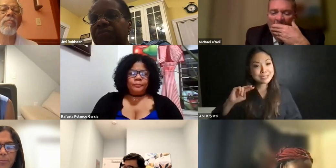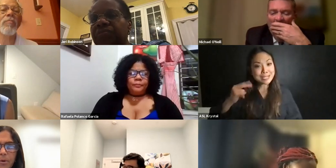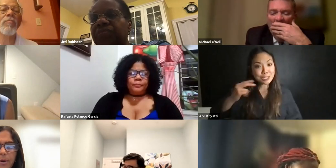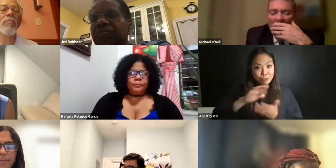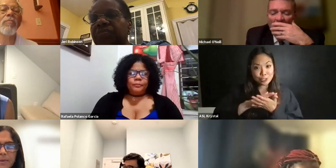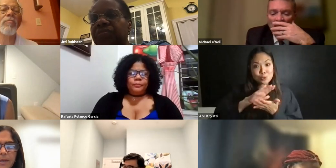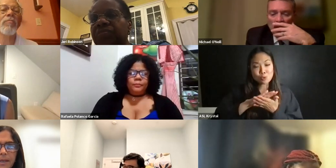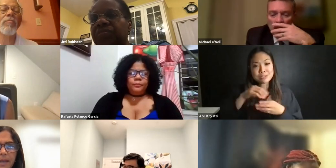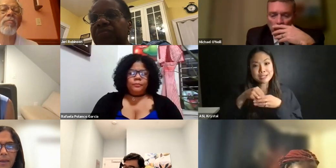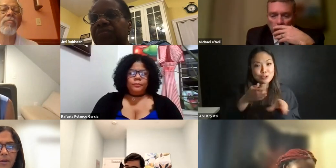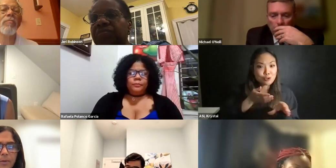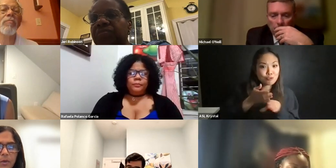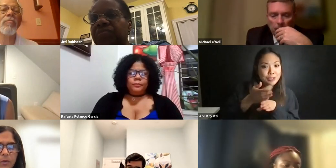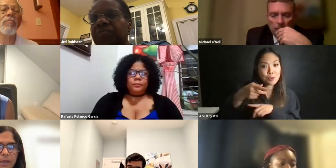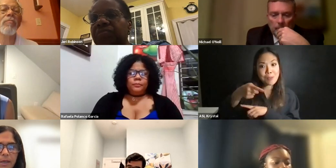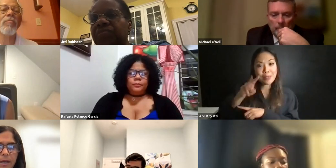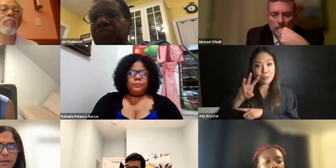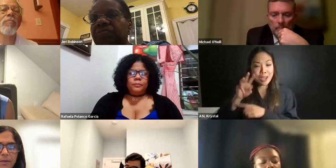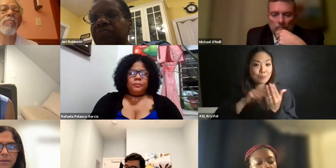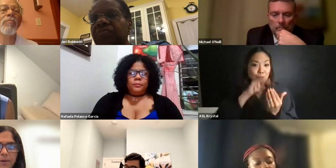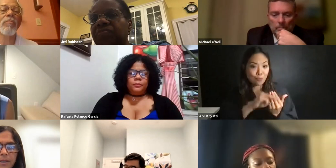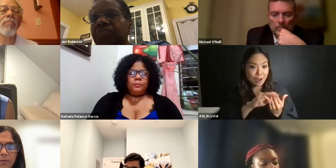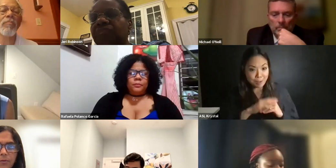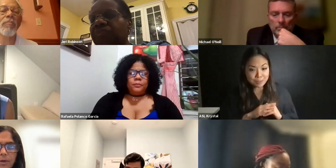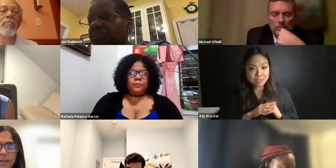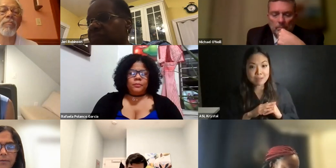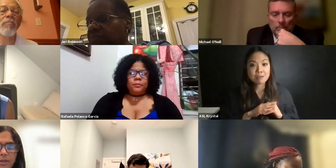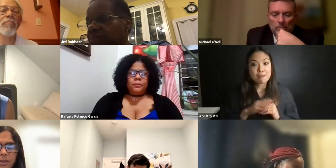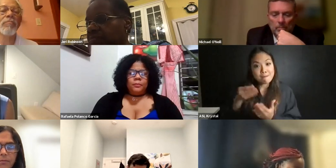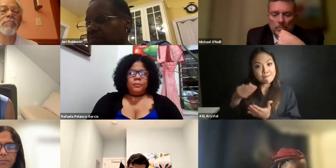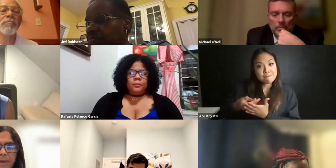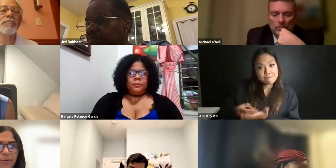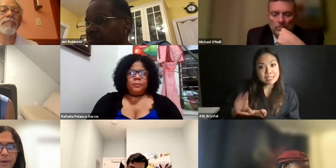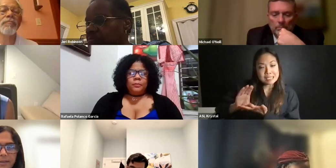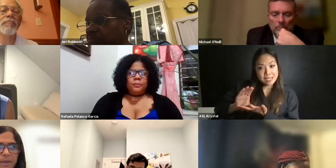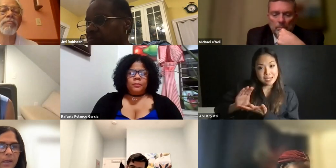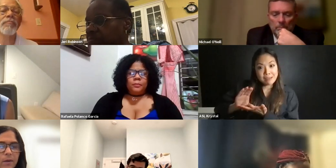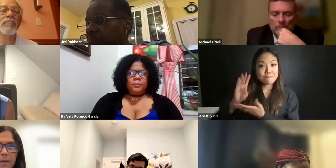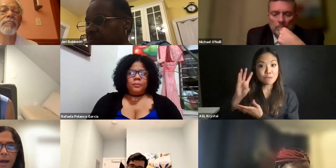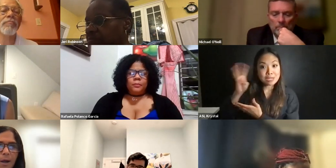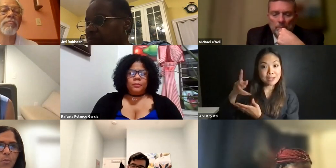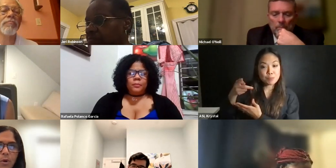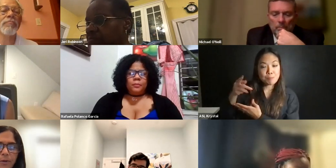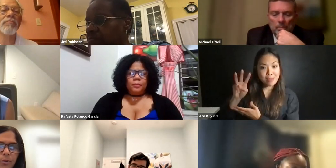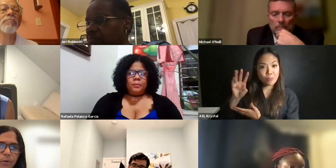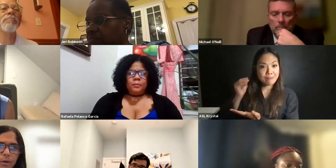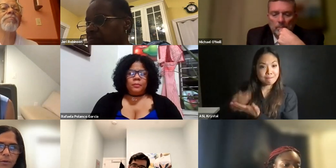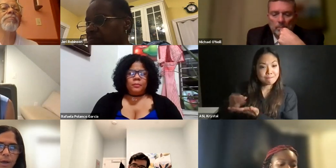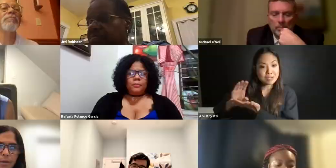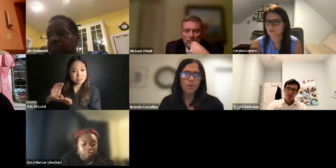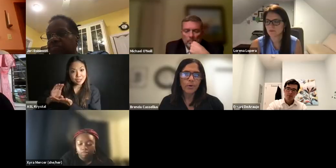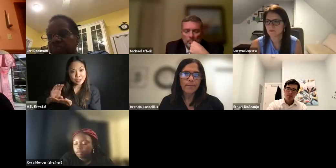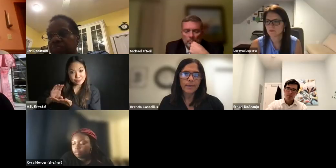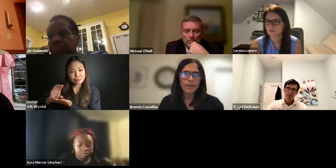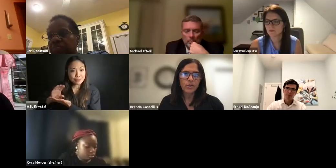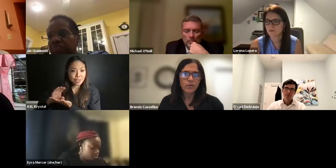pathway programs and they'll be using uh this funding for innovation pathways meaning more of the career